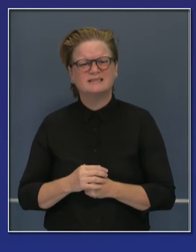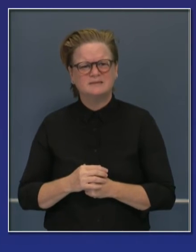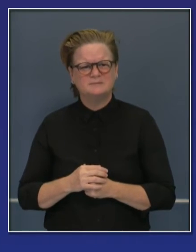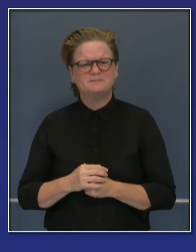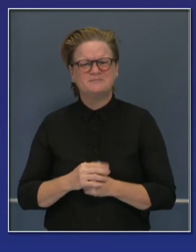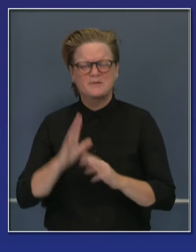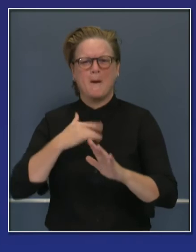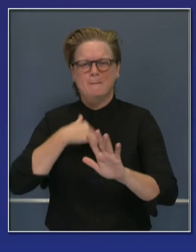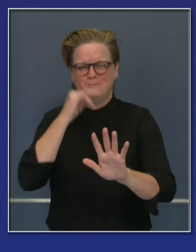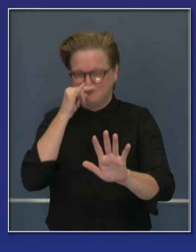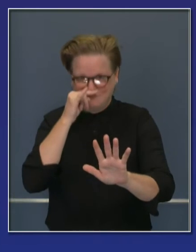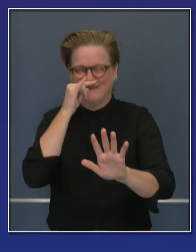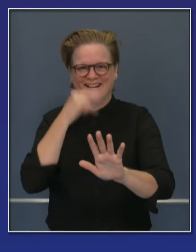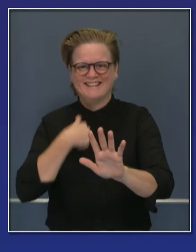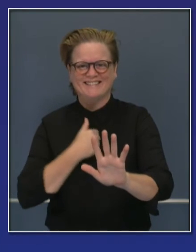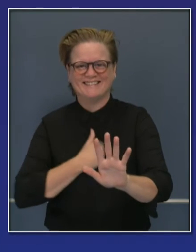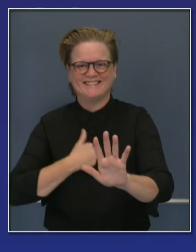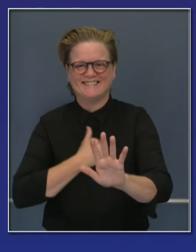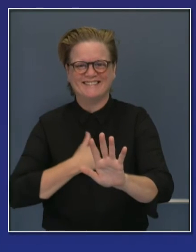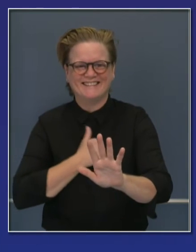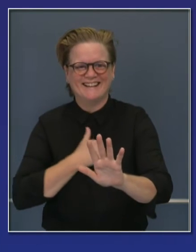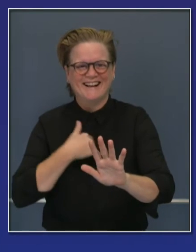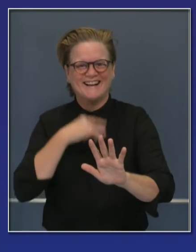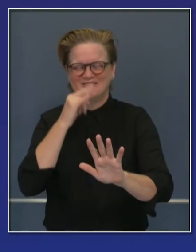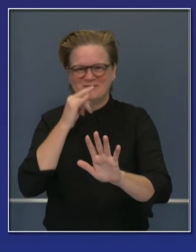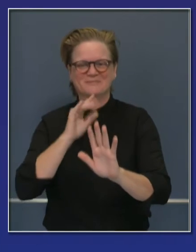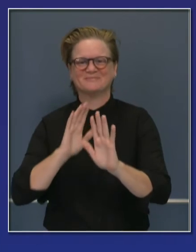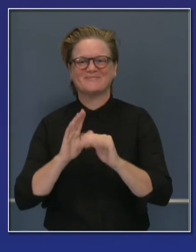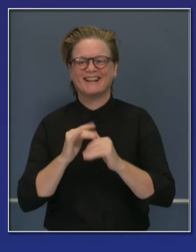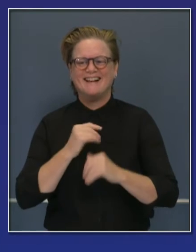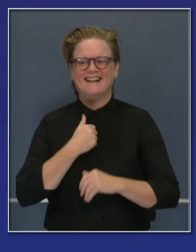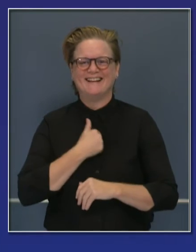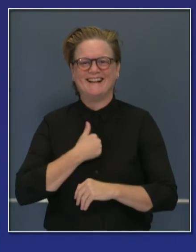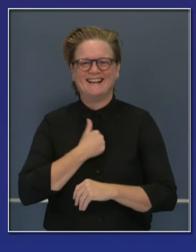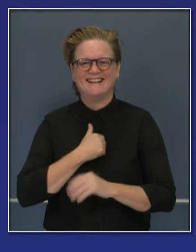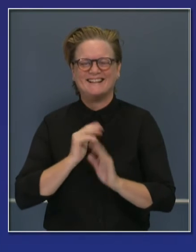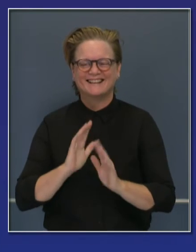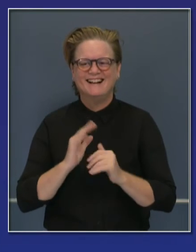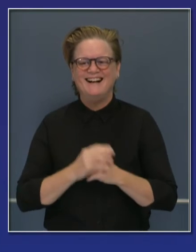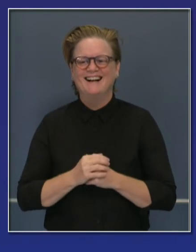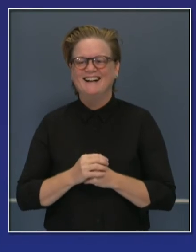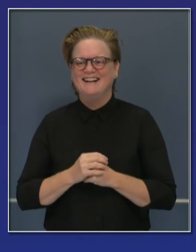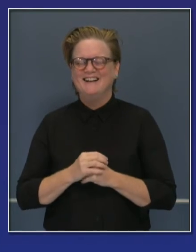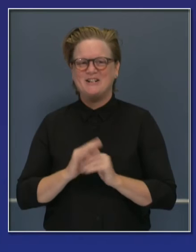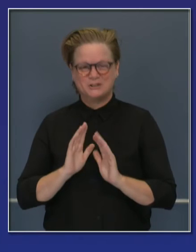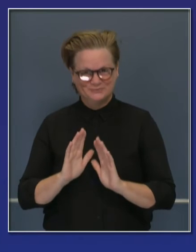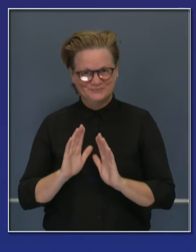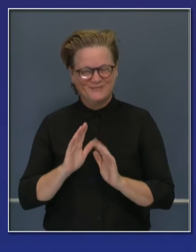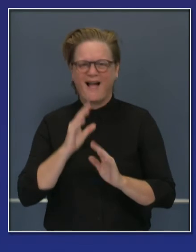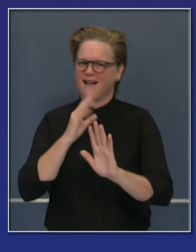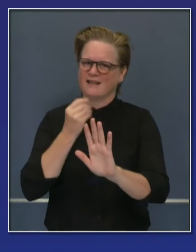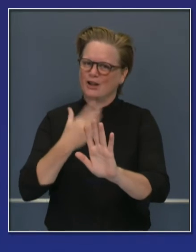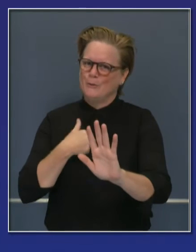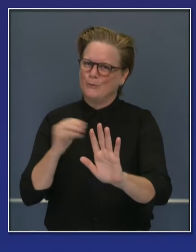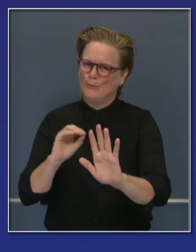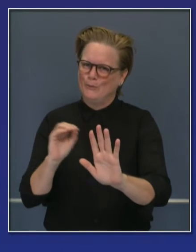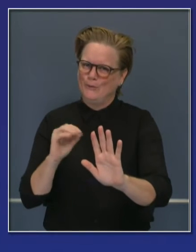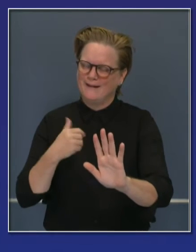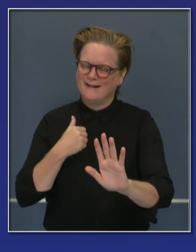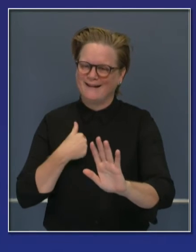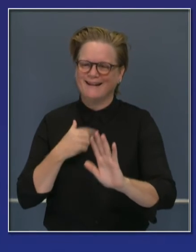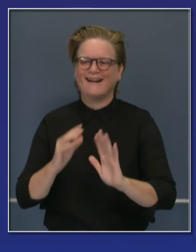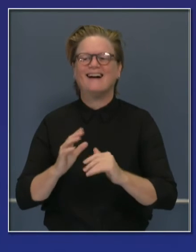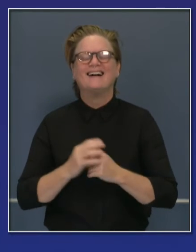that's got in my throat, nothing more. And of course, the substantial rate of increase has gotten, in terms of the testing, us